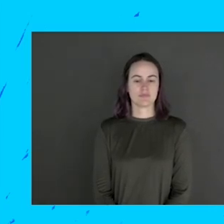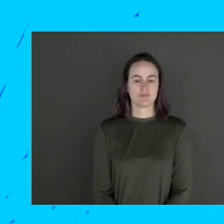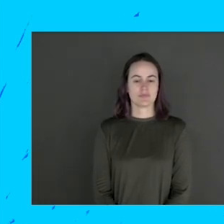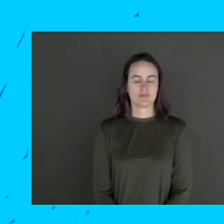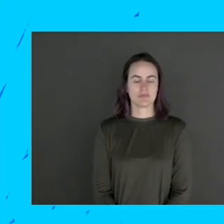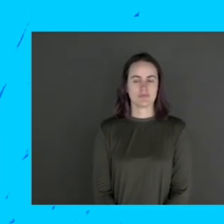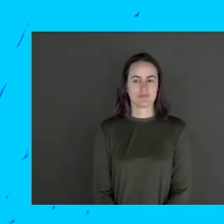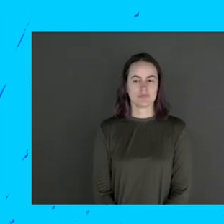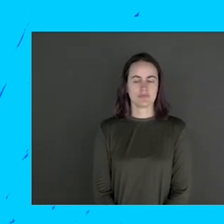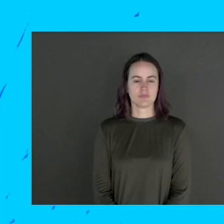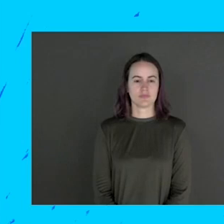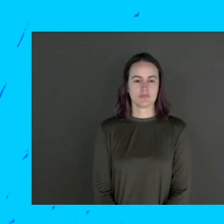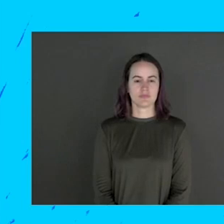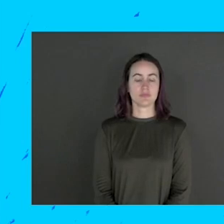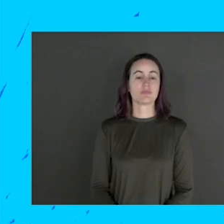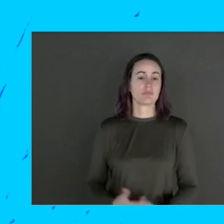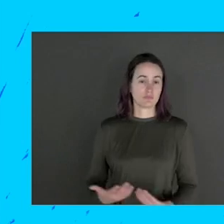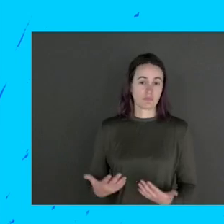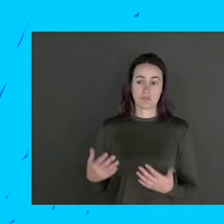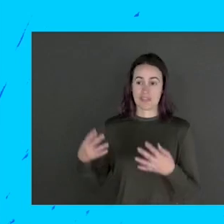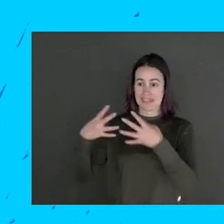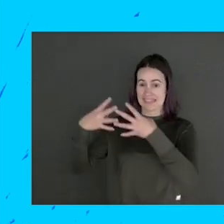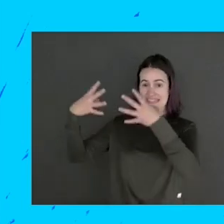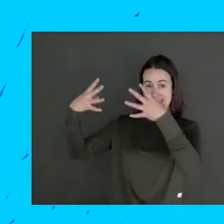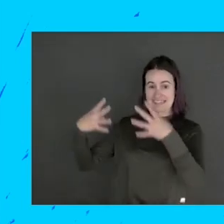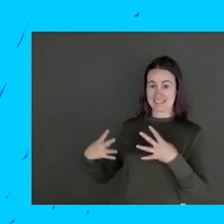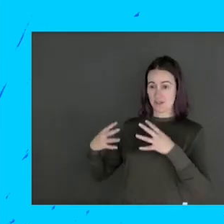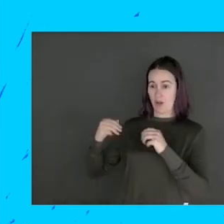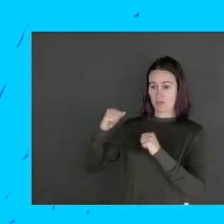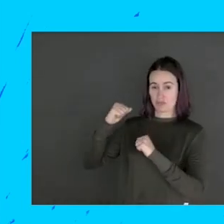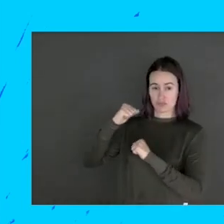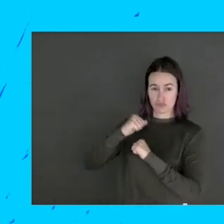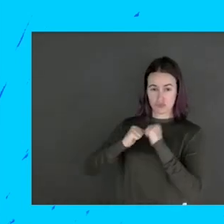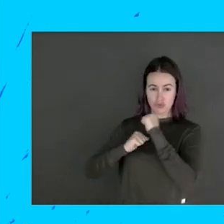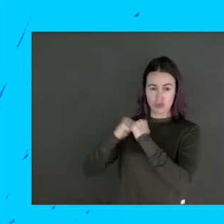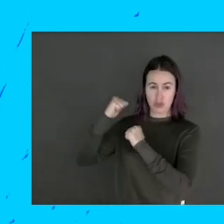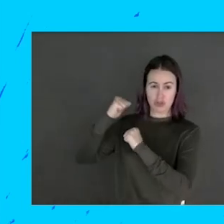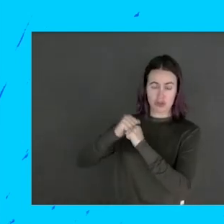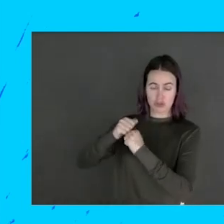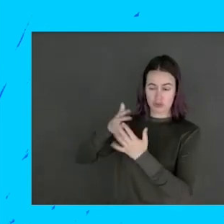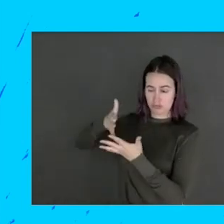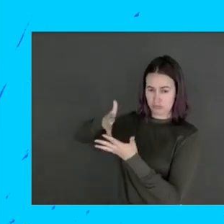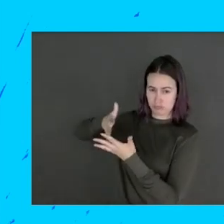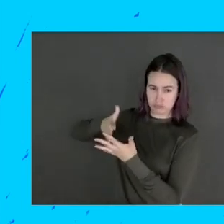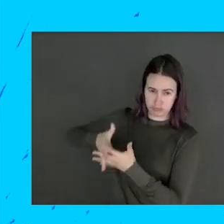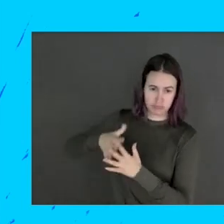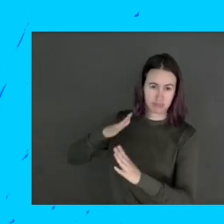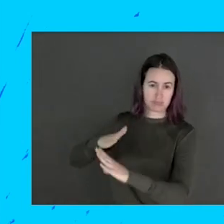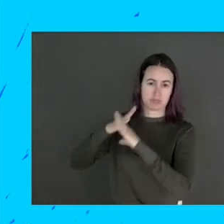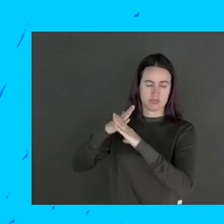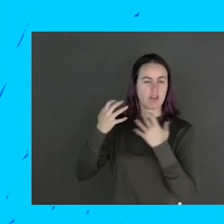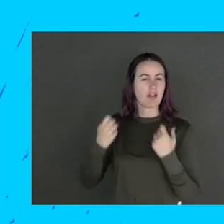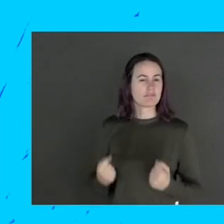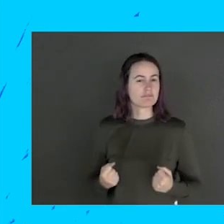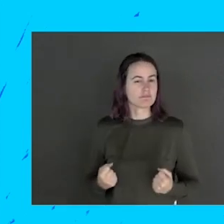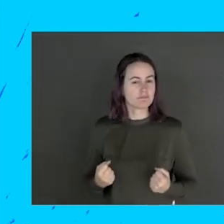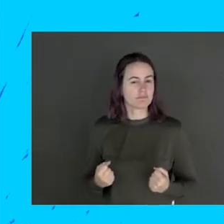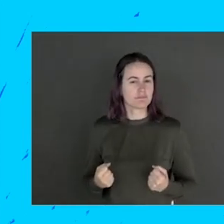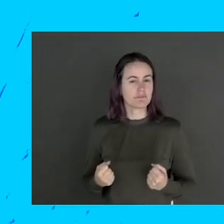structural and systematic barriers that hinder access to services,